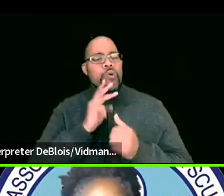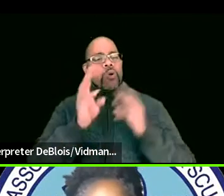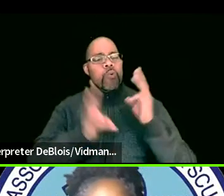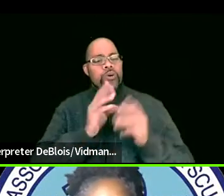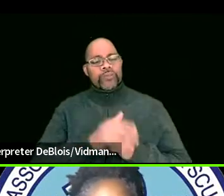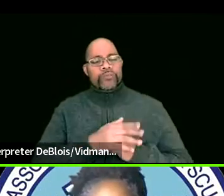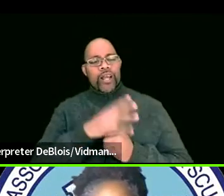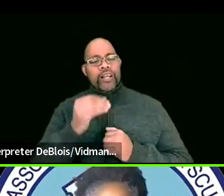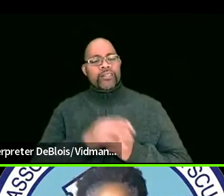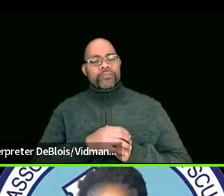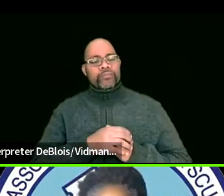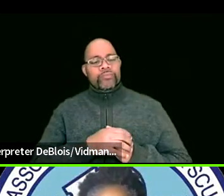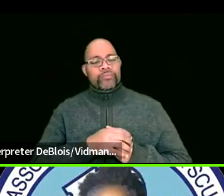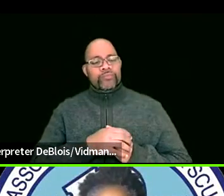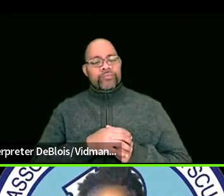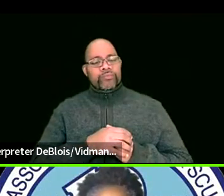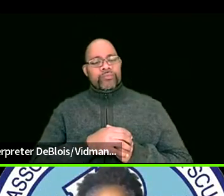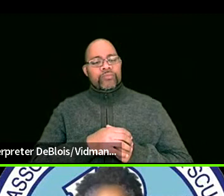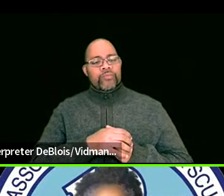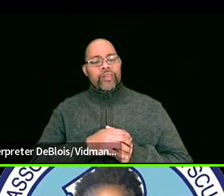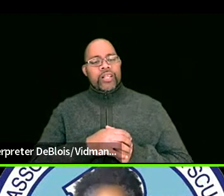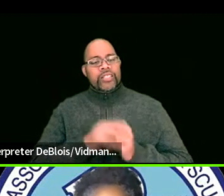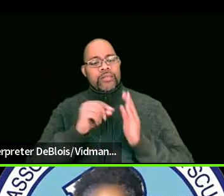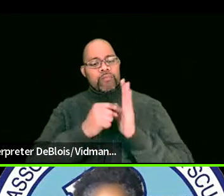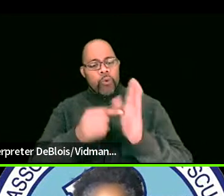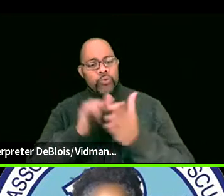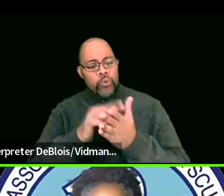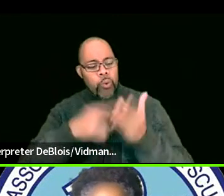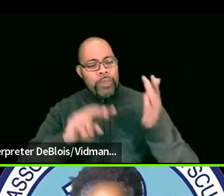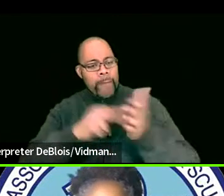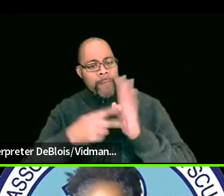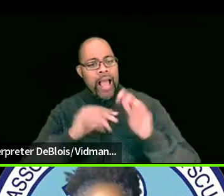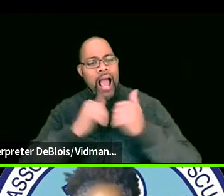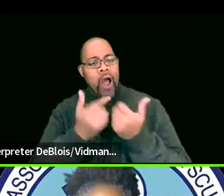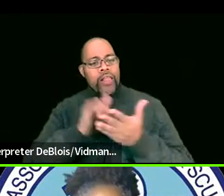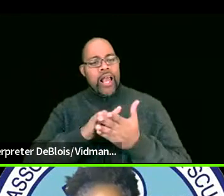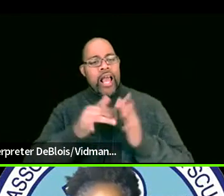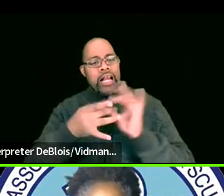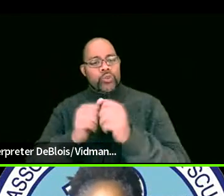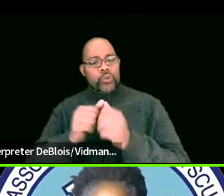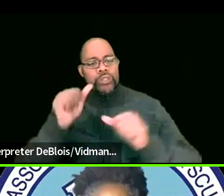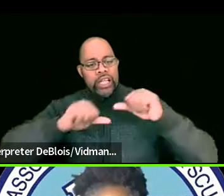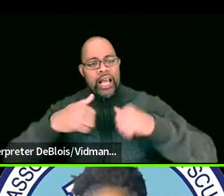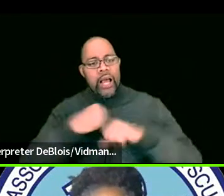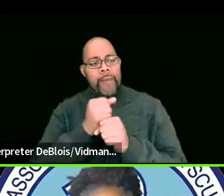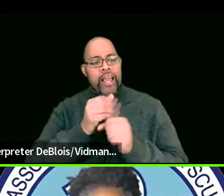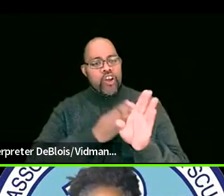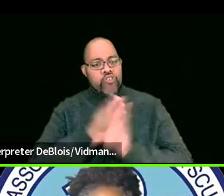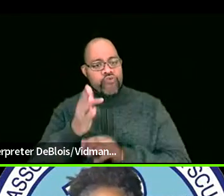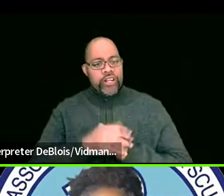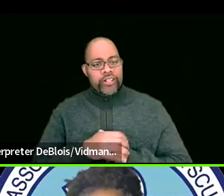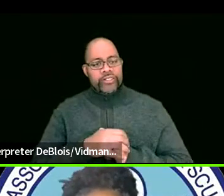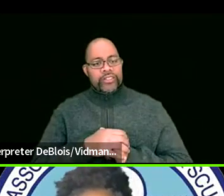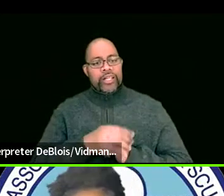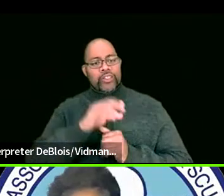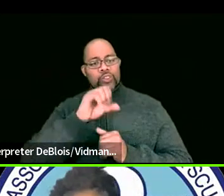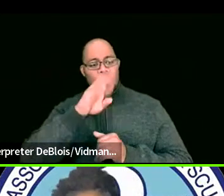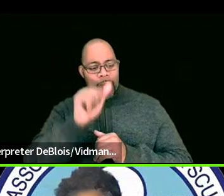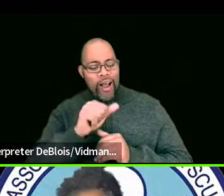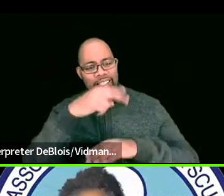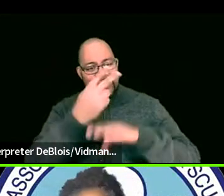world, and exposing them to what that means and how it's connected to science, how you can make a career by scuba